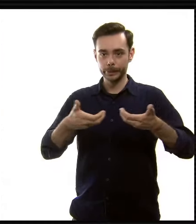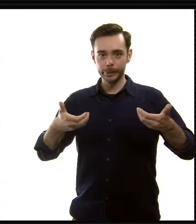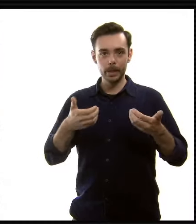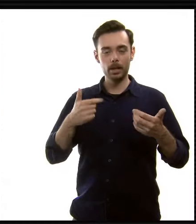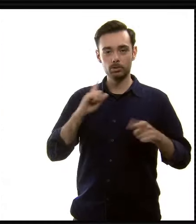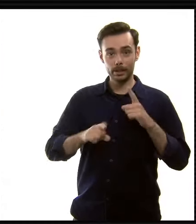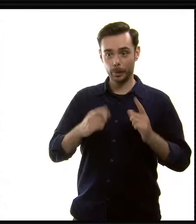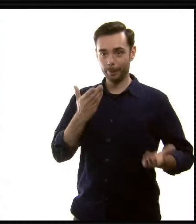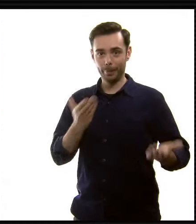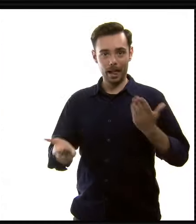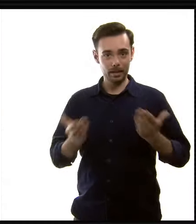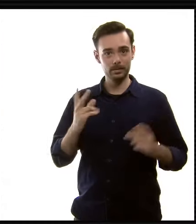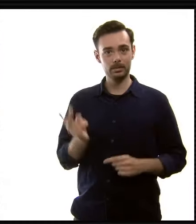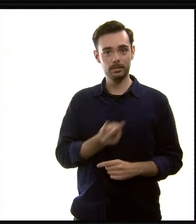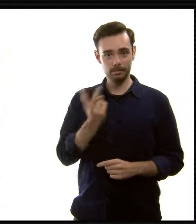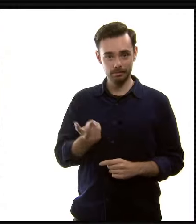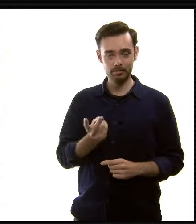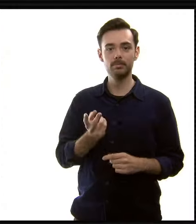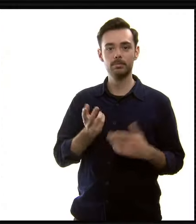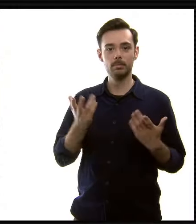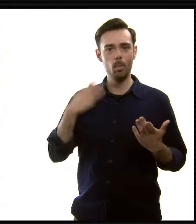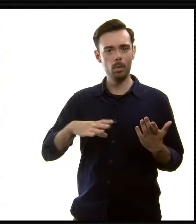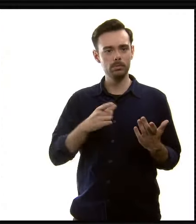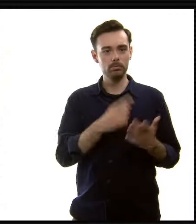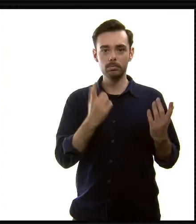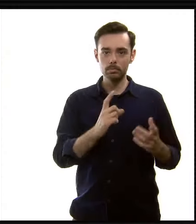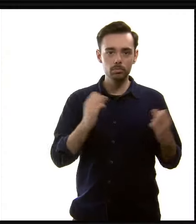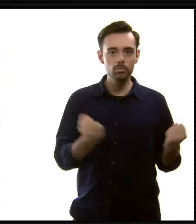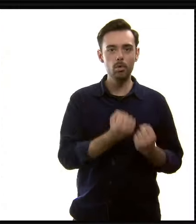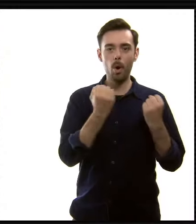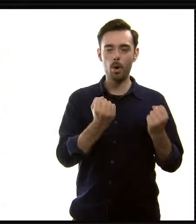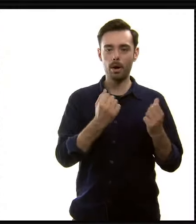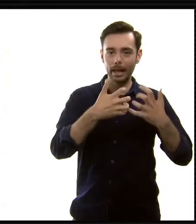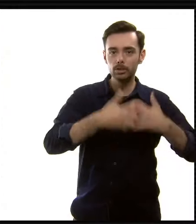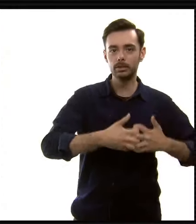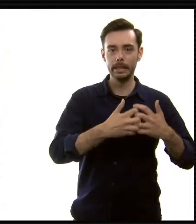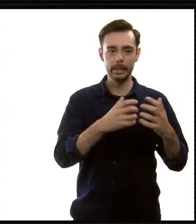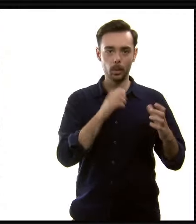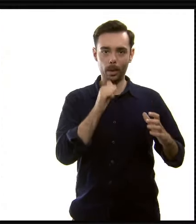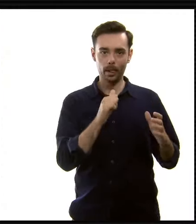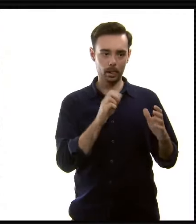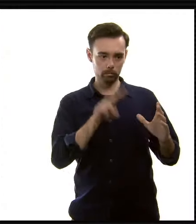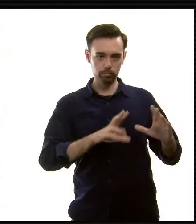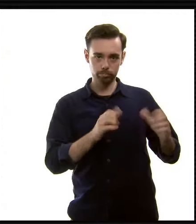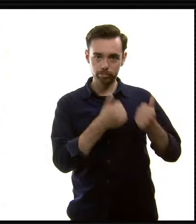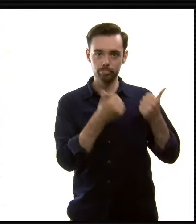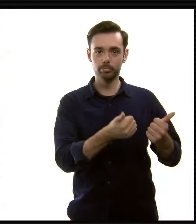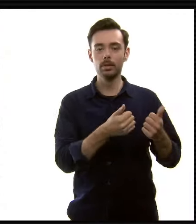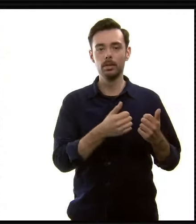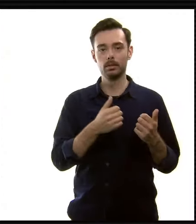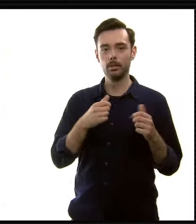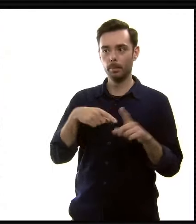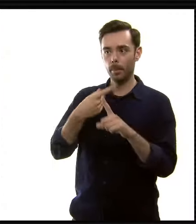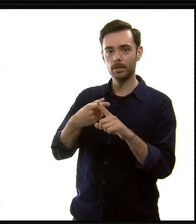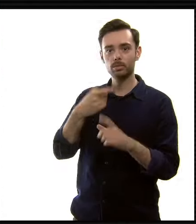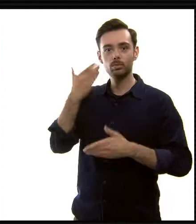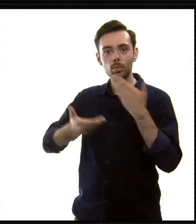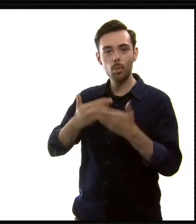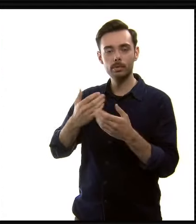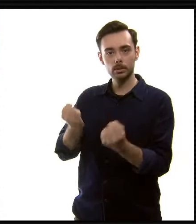things. A solid engineering design and also a clear story. Because a clear story is always going to be more valuable than a solid